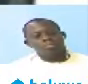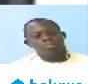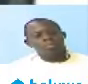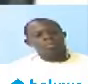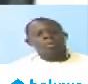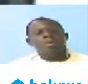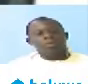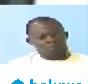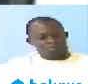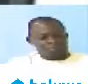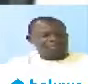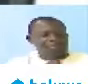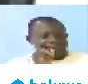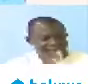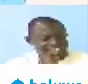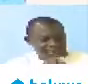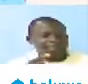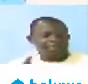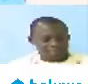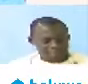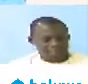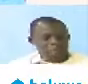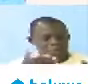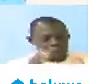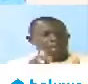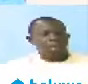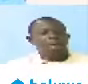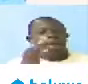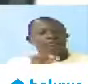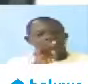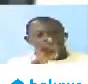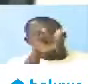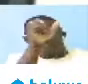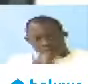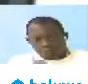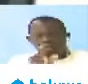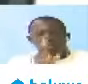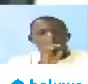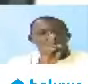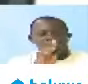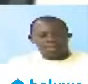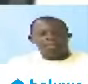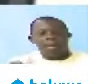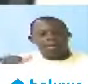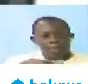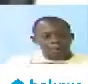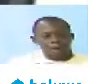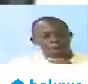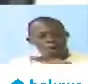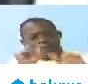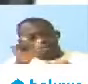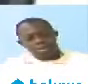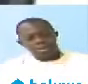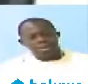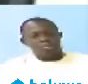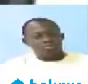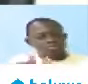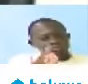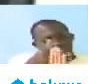He stated that just like that. But if you are somebody who is being manipulated by somebody else,